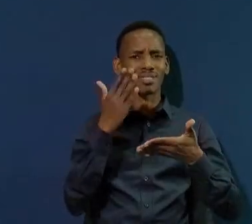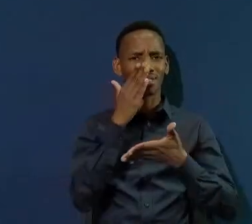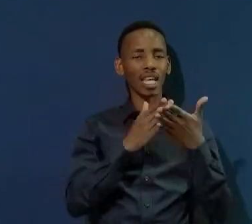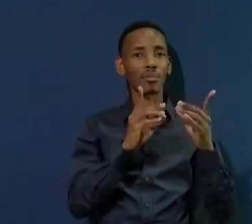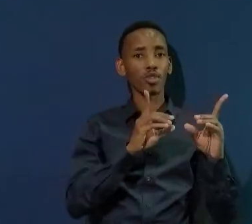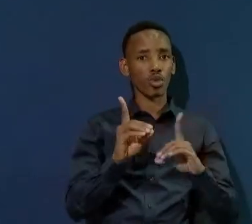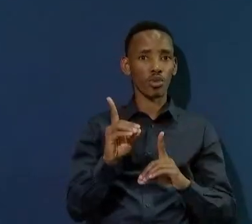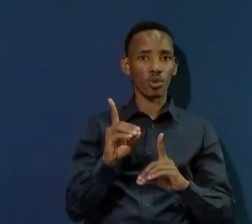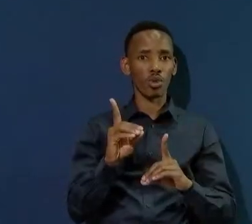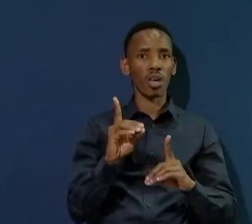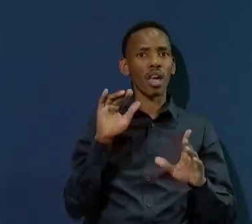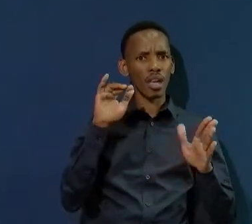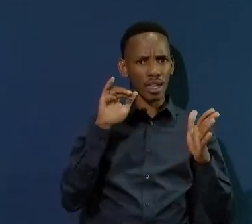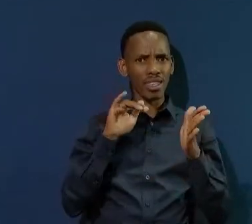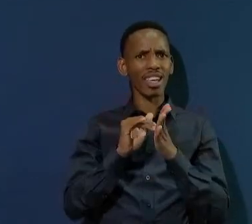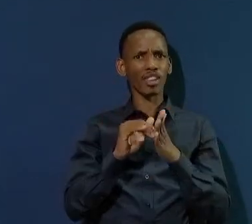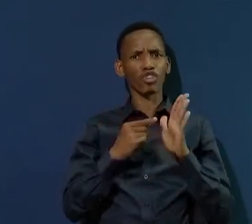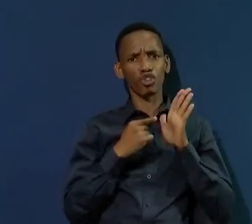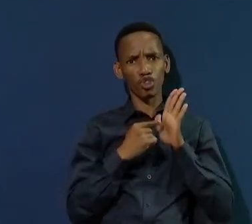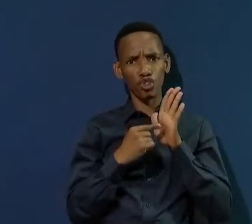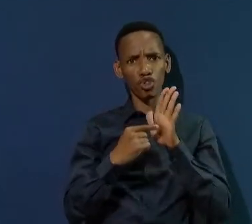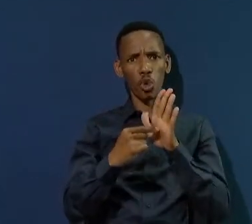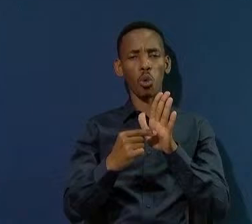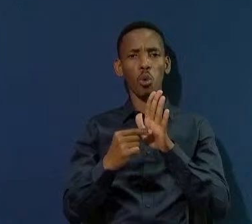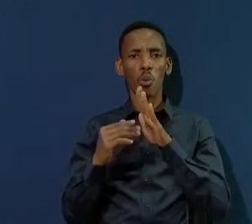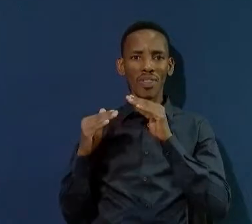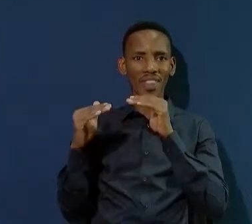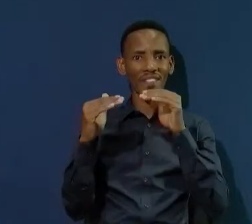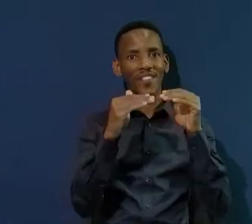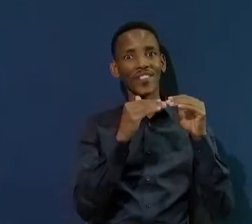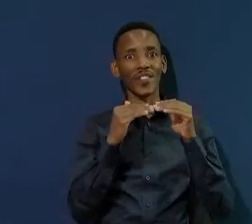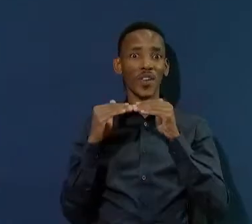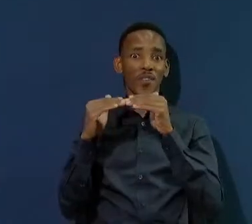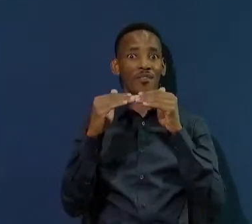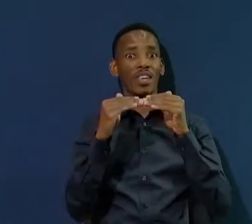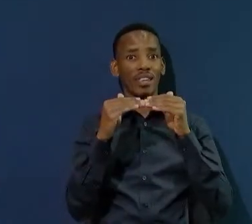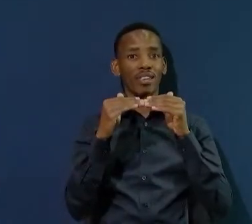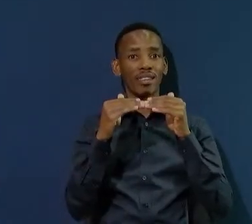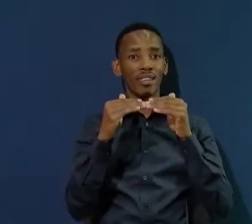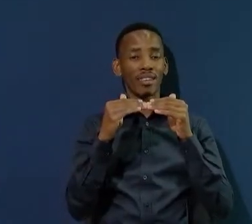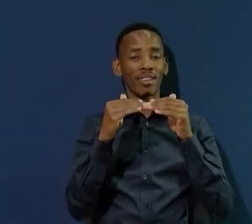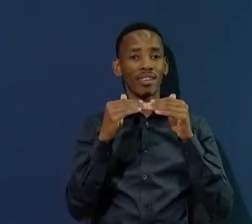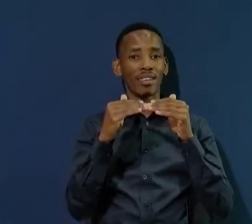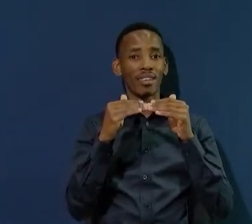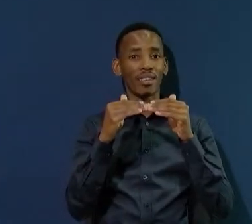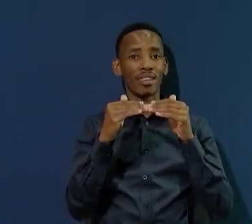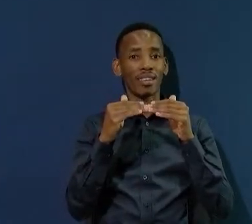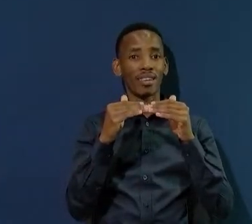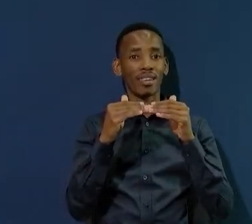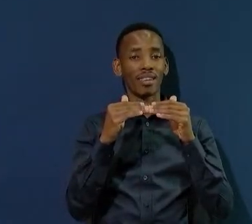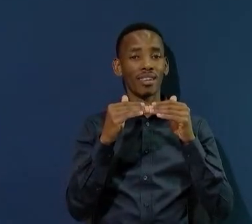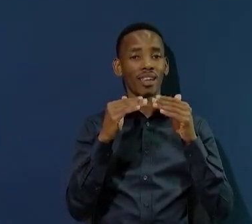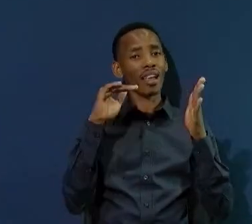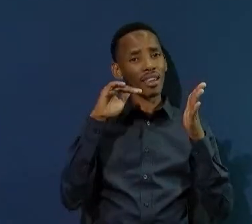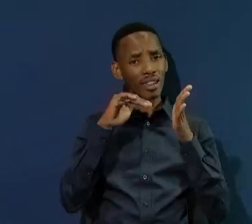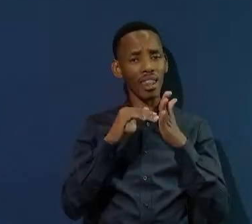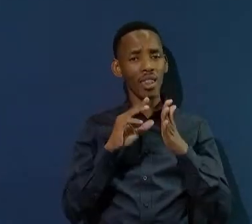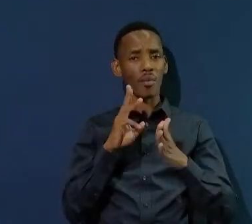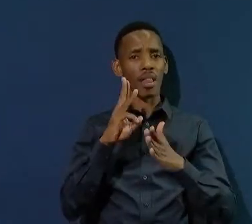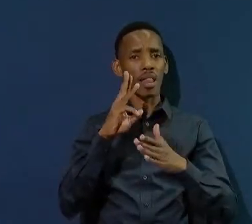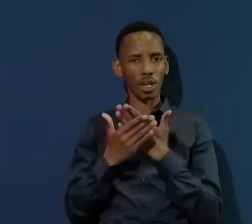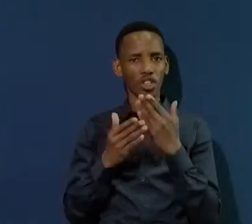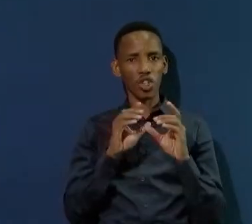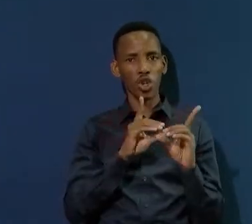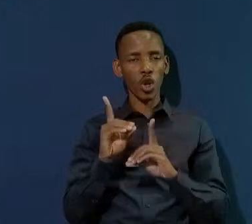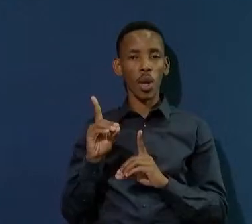would enhance, like Leroux says, it would enlarge that kind of, it would make it